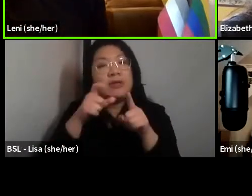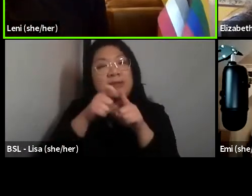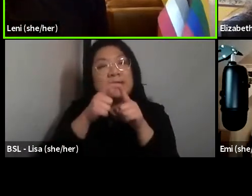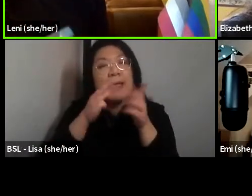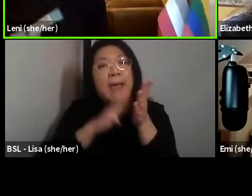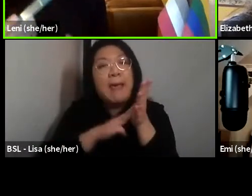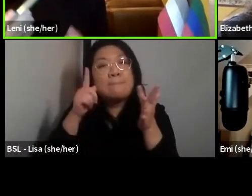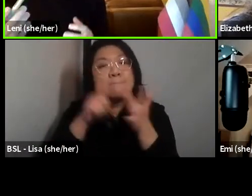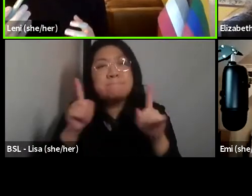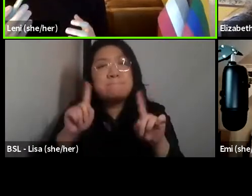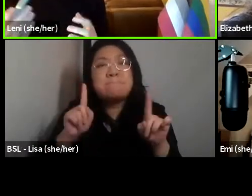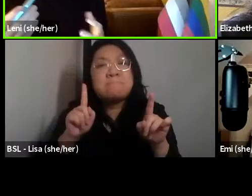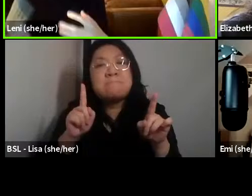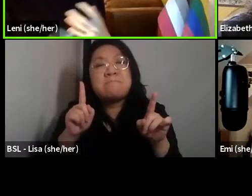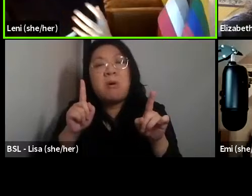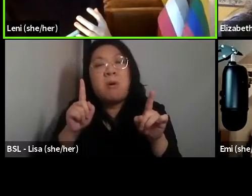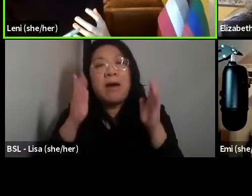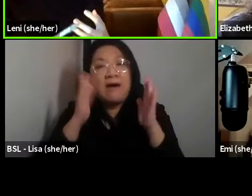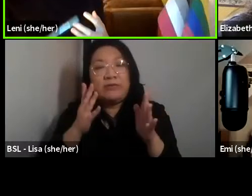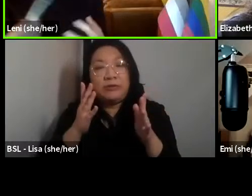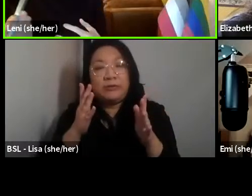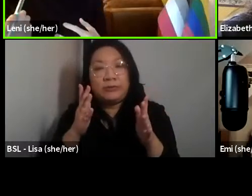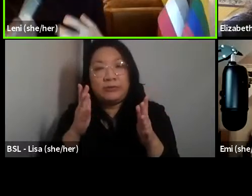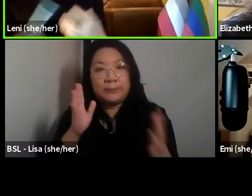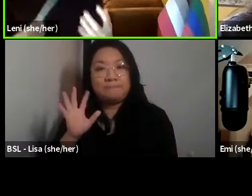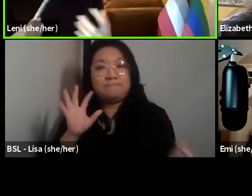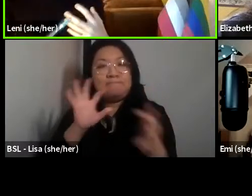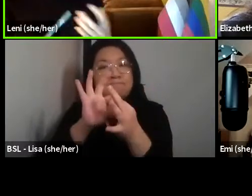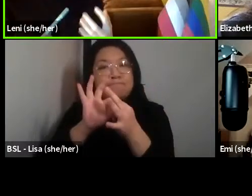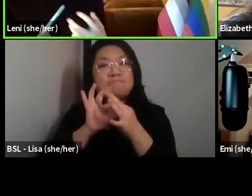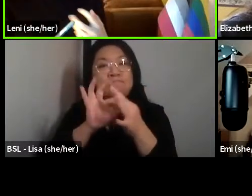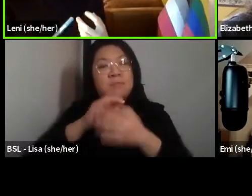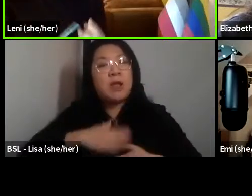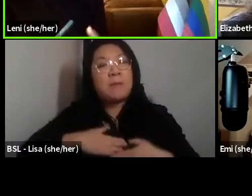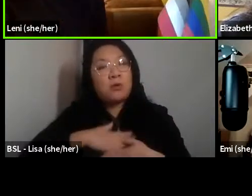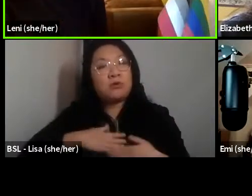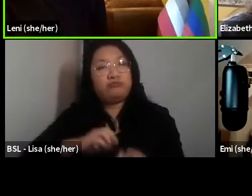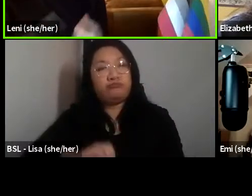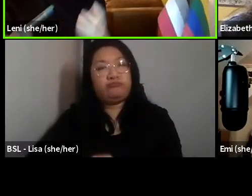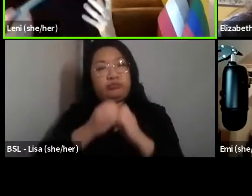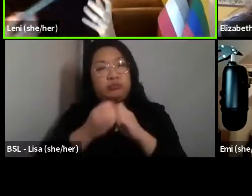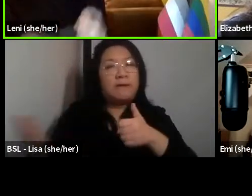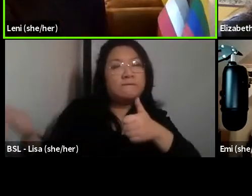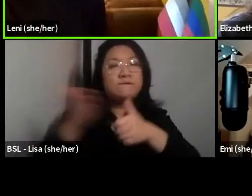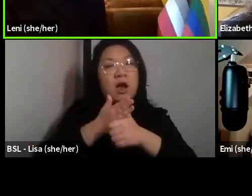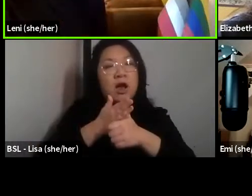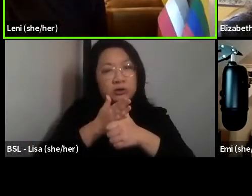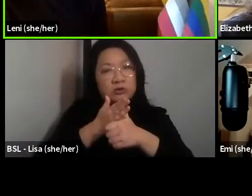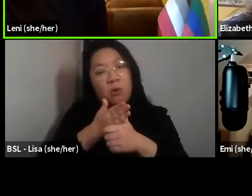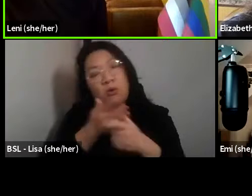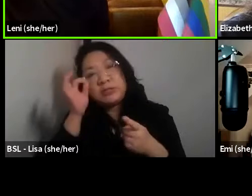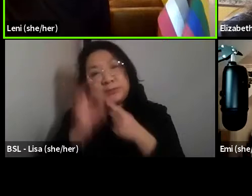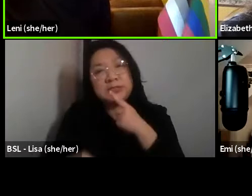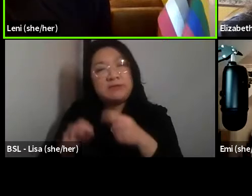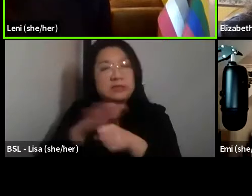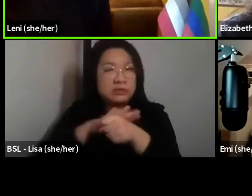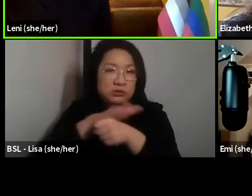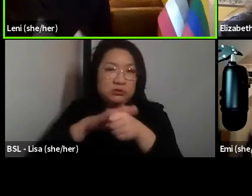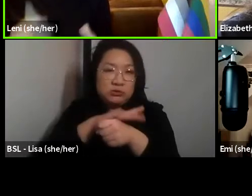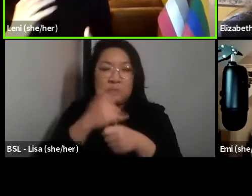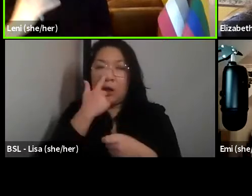who will only experience sexual attraction towards someone once an emotional bond has been formed or under a really specific set of circumstances.